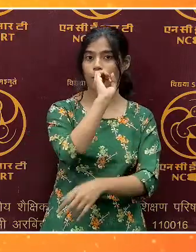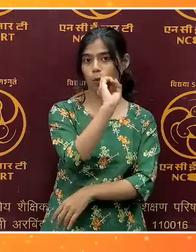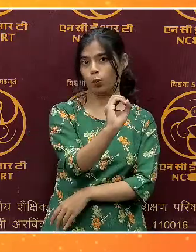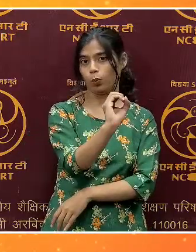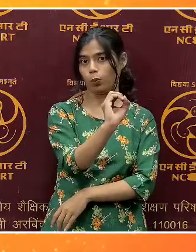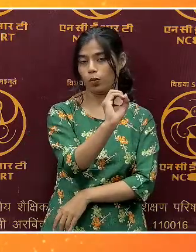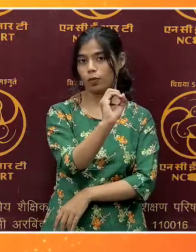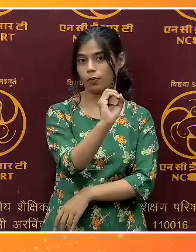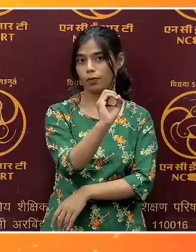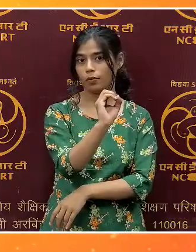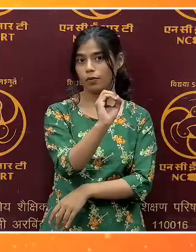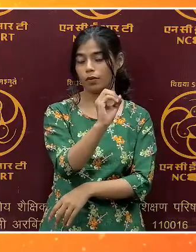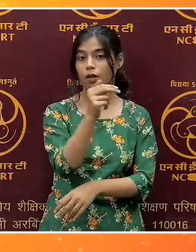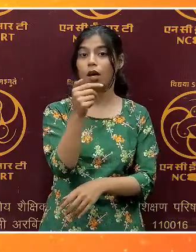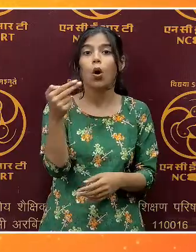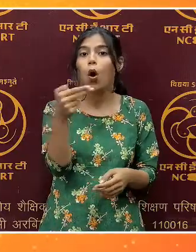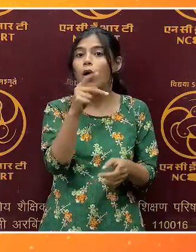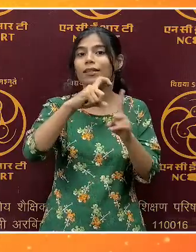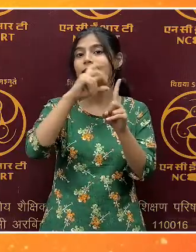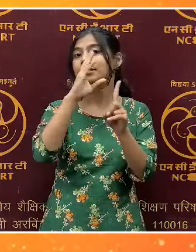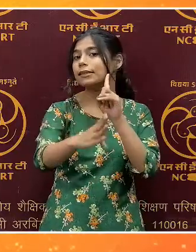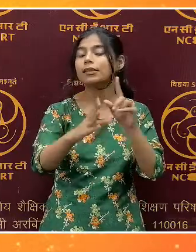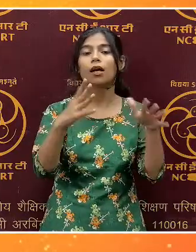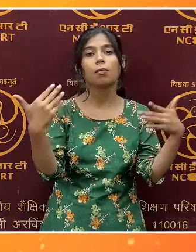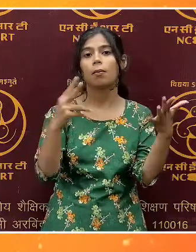at a distance of 1 meter.